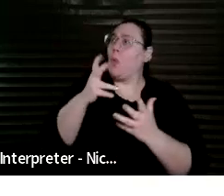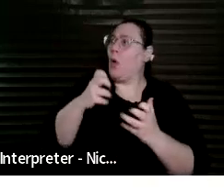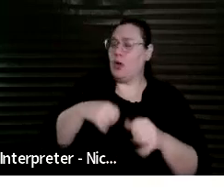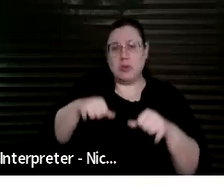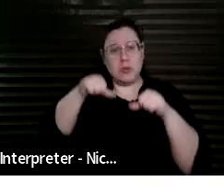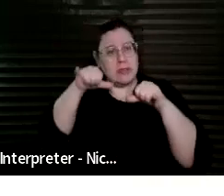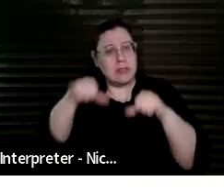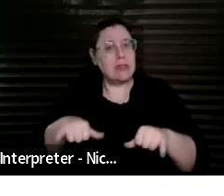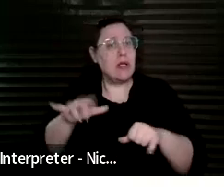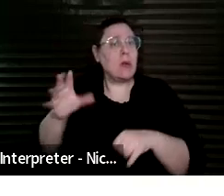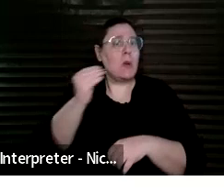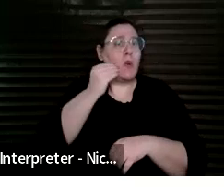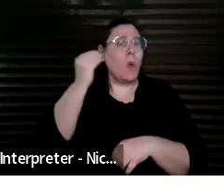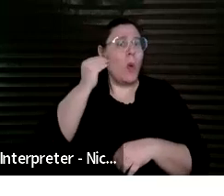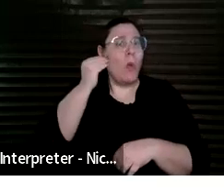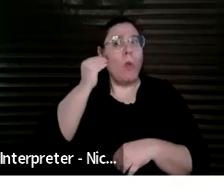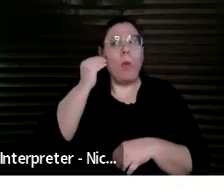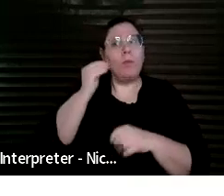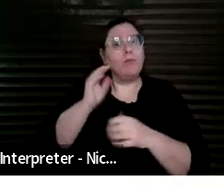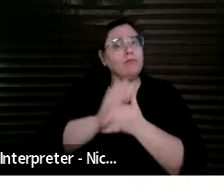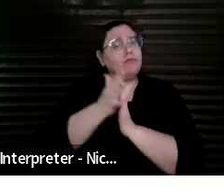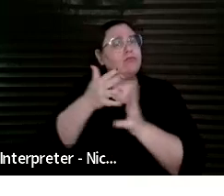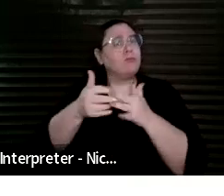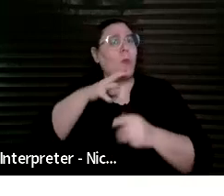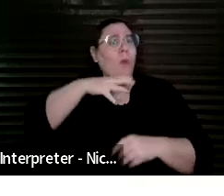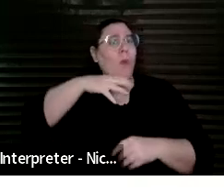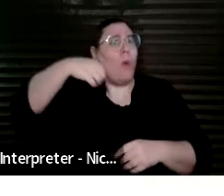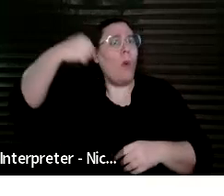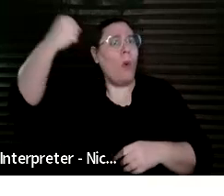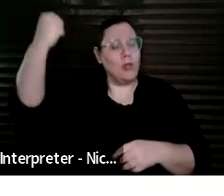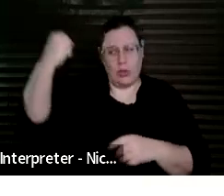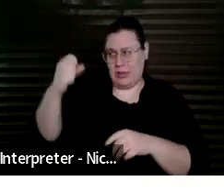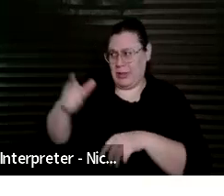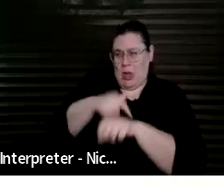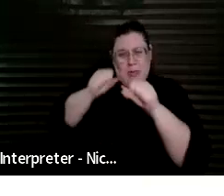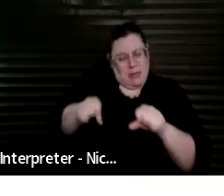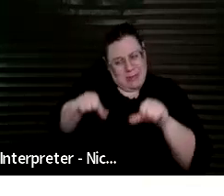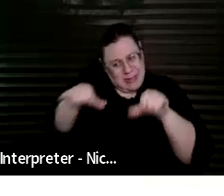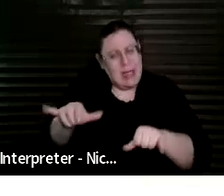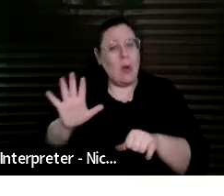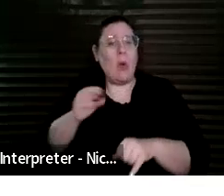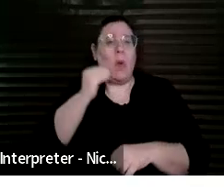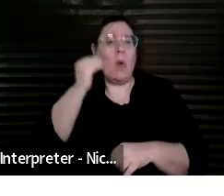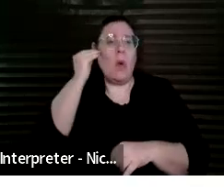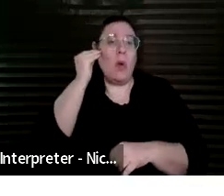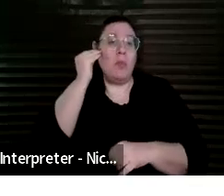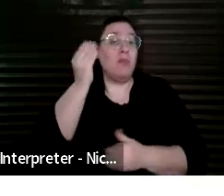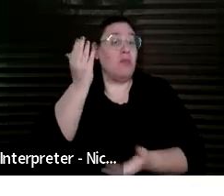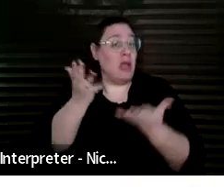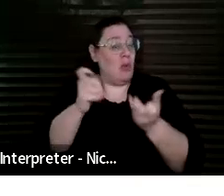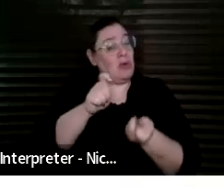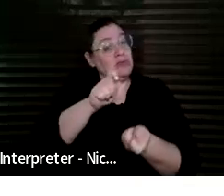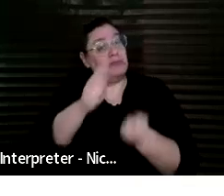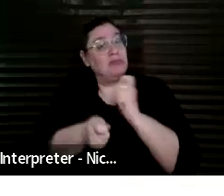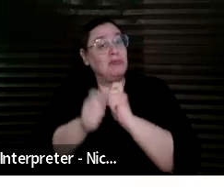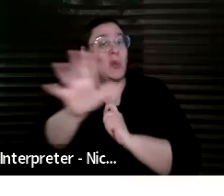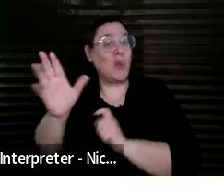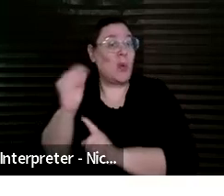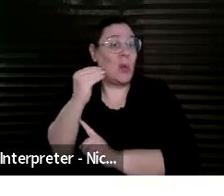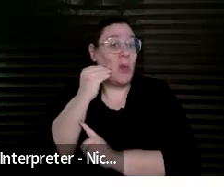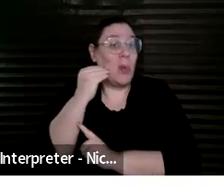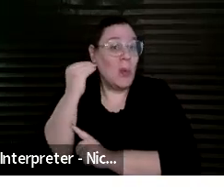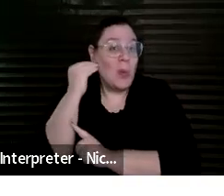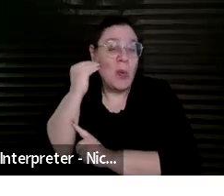as long as possible may also be interested in modifying their homes or using AT. Some